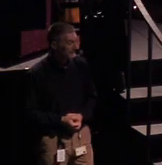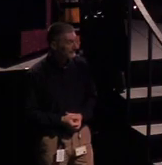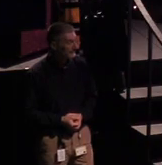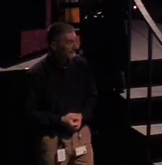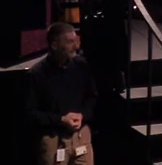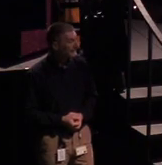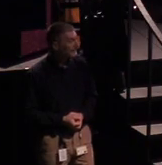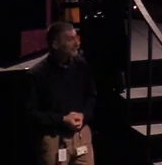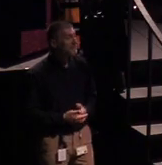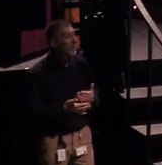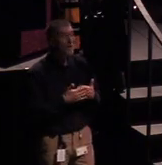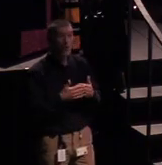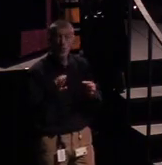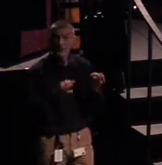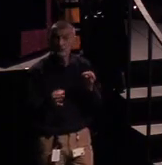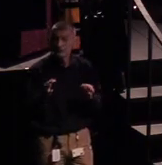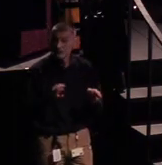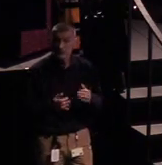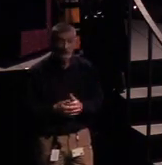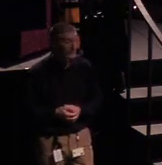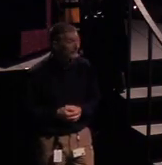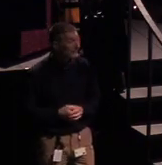do we have any more questions